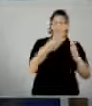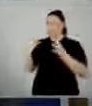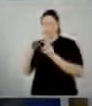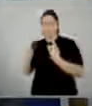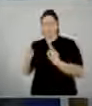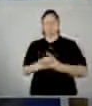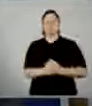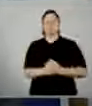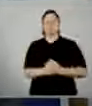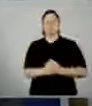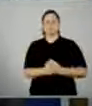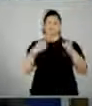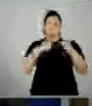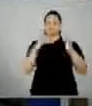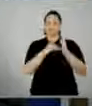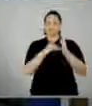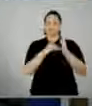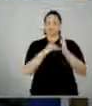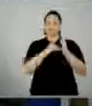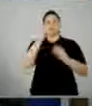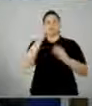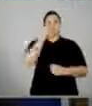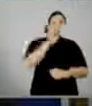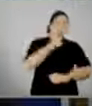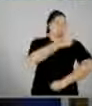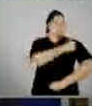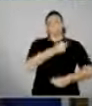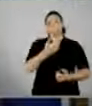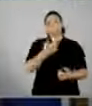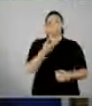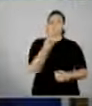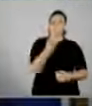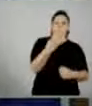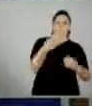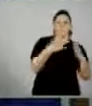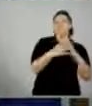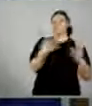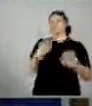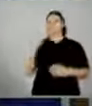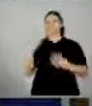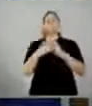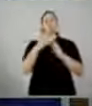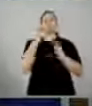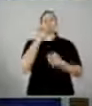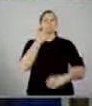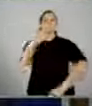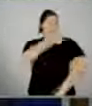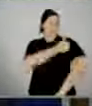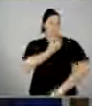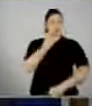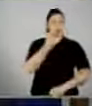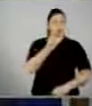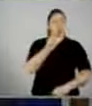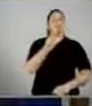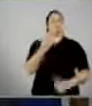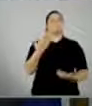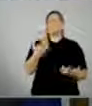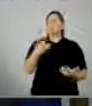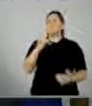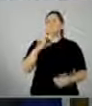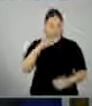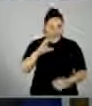between 4 and 12 weeks, because let's say, sadly, if you had to start cancer chemotherapy in a few weeks' time, you might want to bring that jab forward.